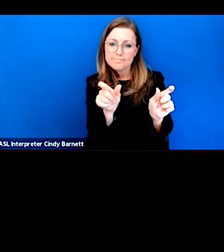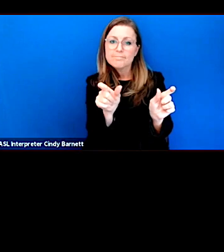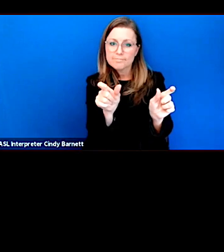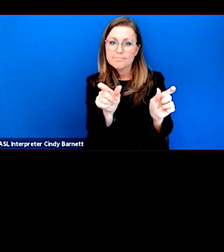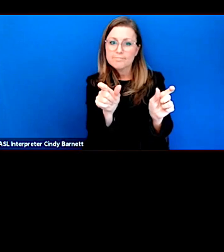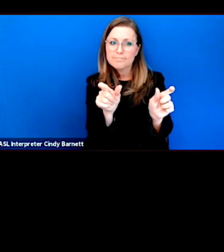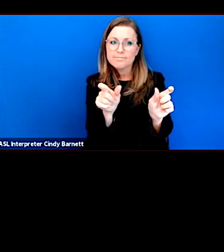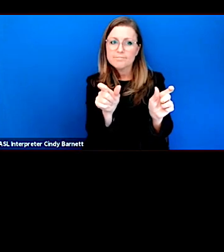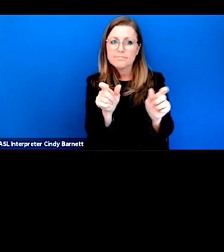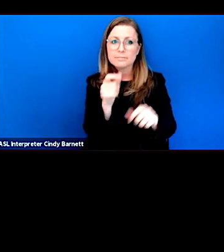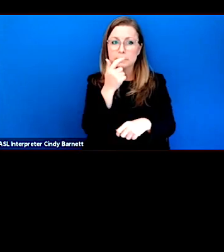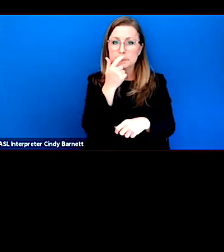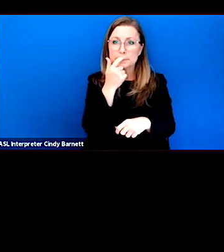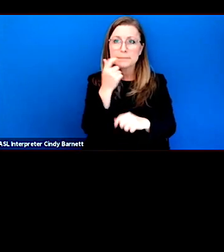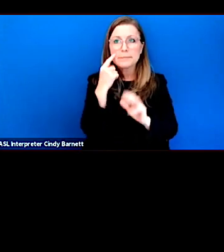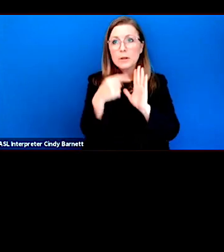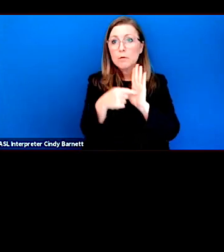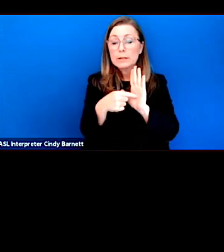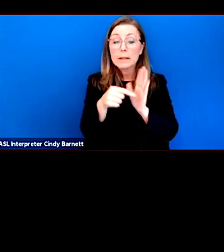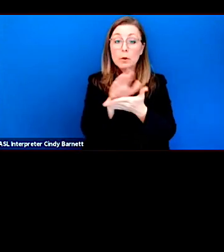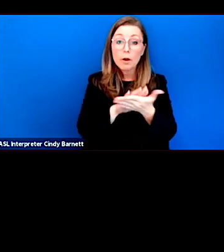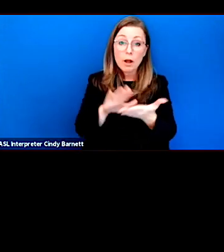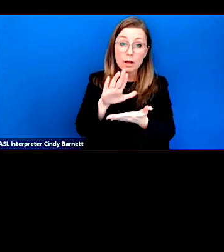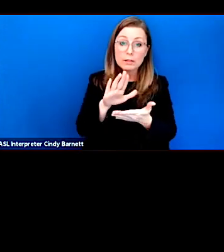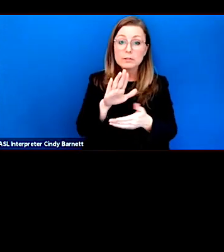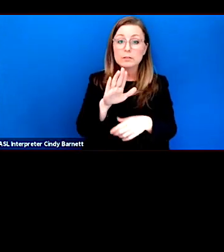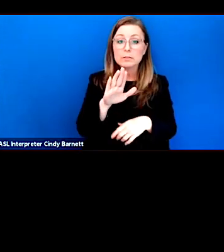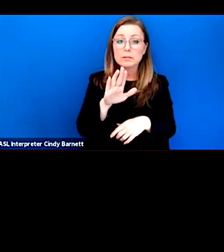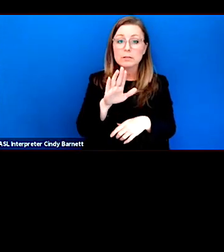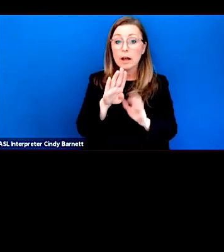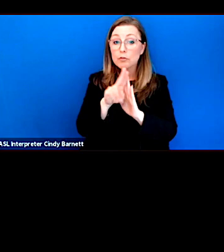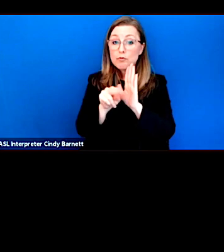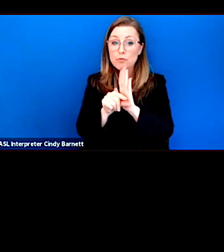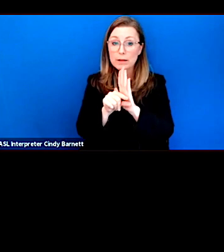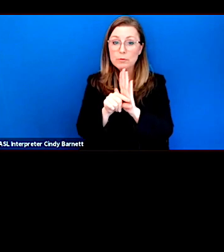case, college, undergraduate would go together.